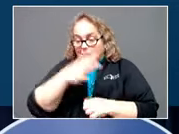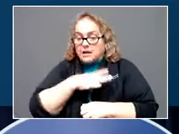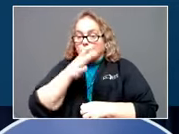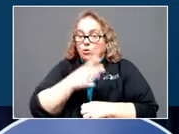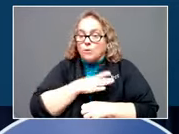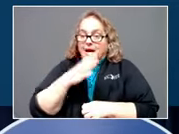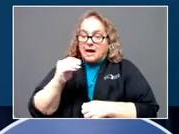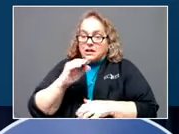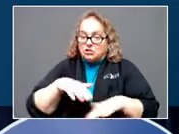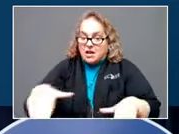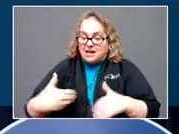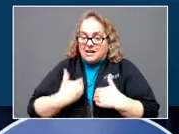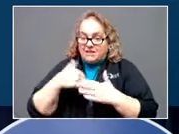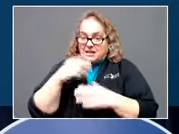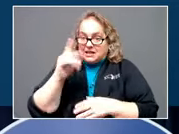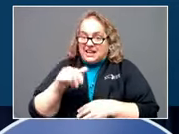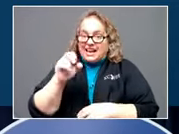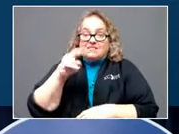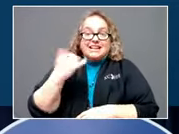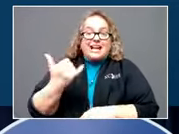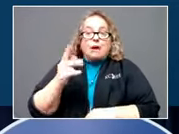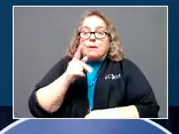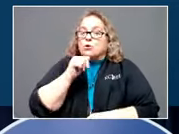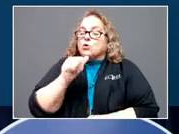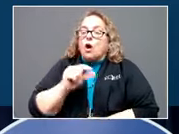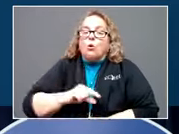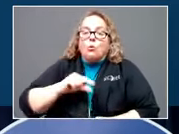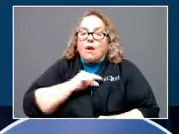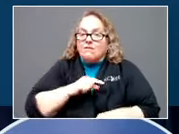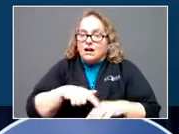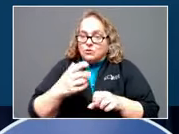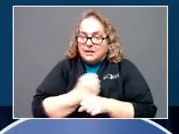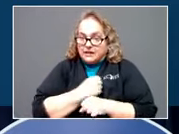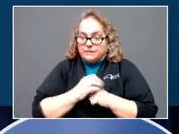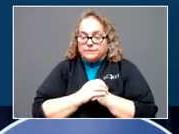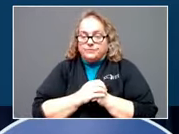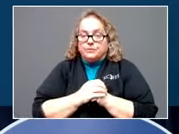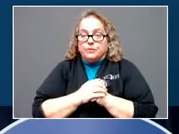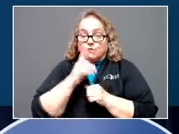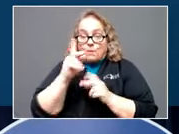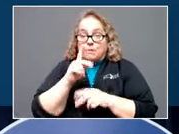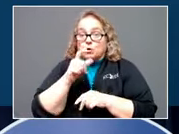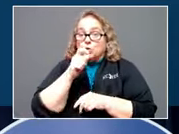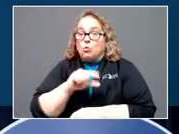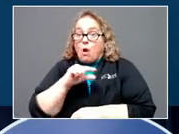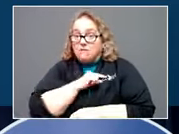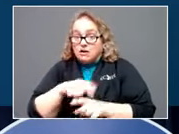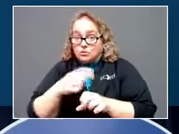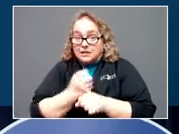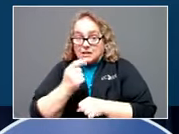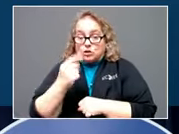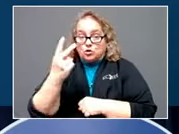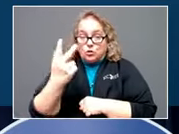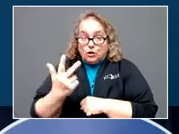those that don't currently qualify to get a vaccine. Of those that qualify to get the vaccine, 2/3,